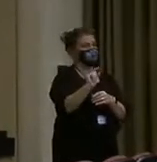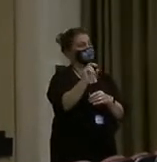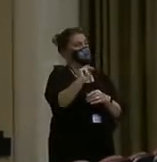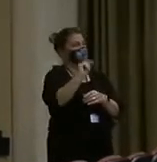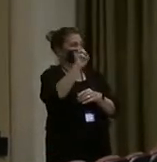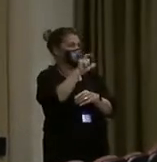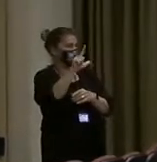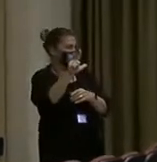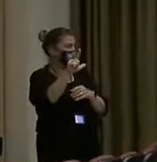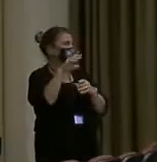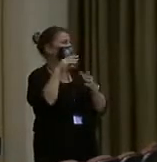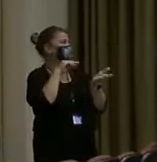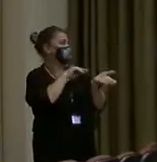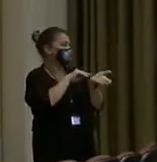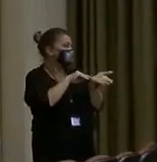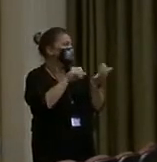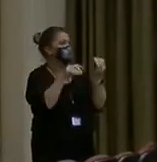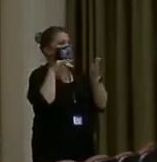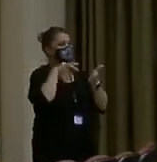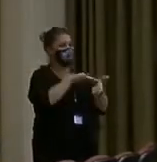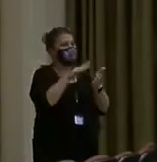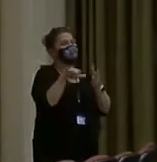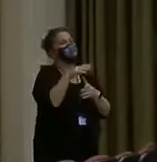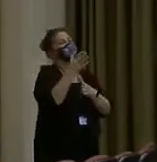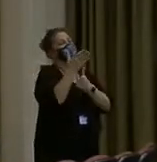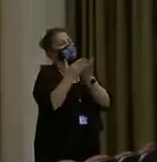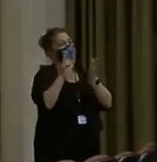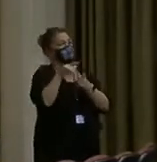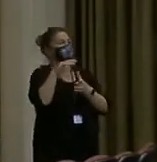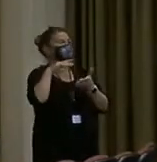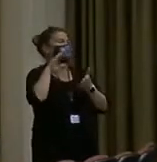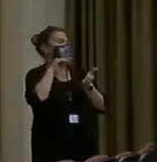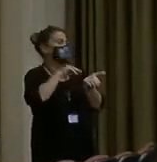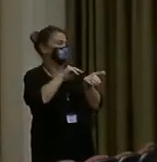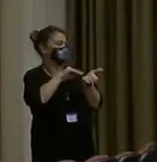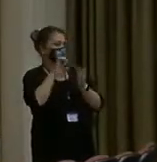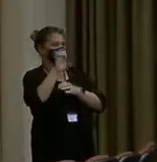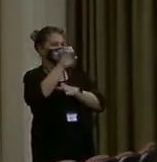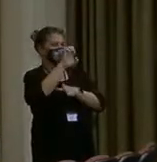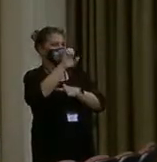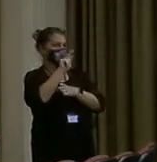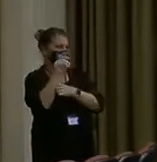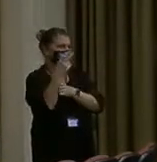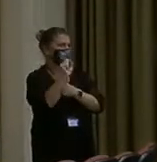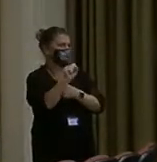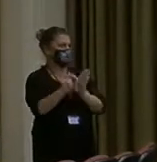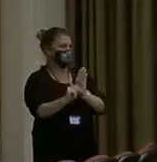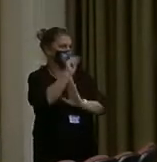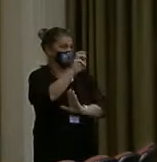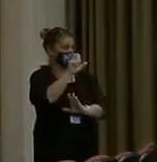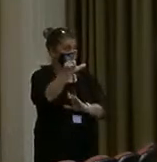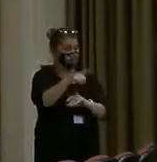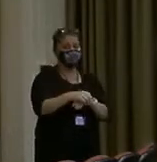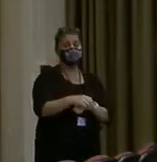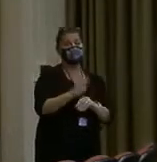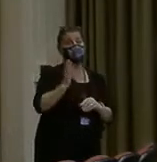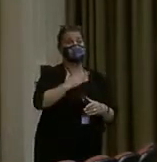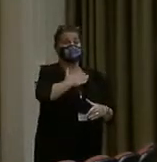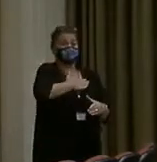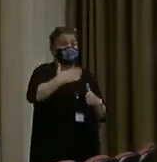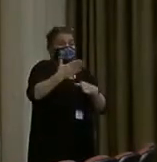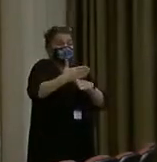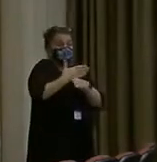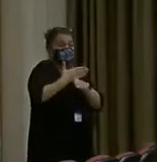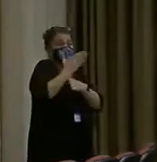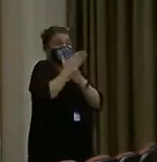Studies, and also the Director of the Division of Medical Ethics at Northwell Health. And it is my pleasure to share